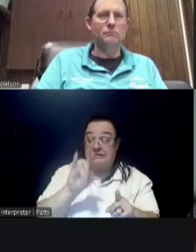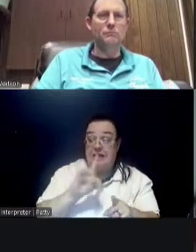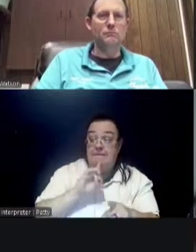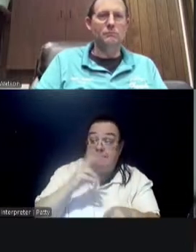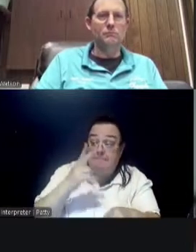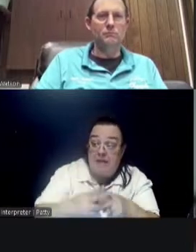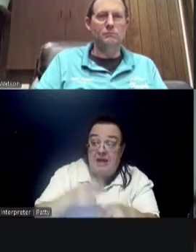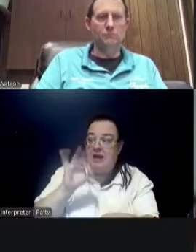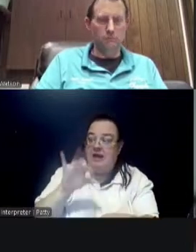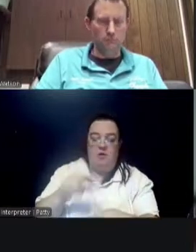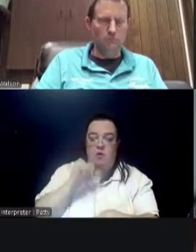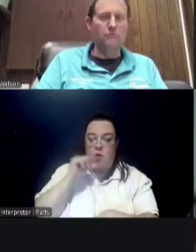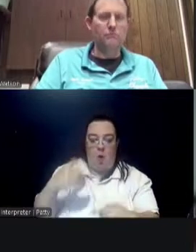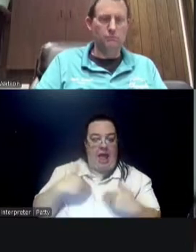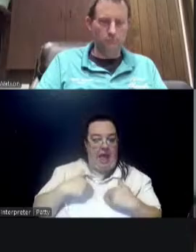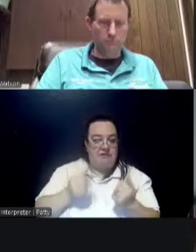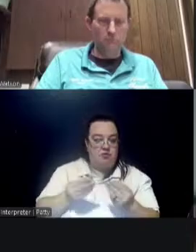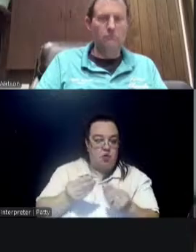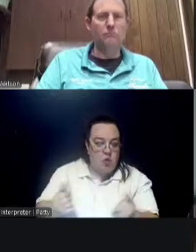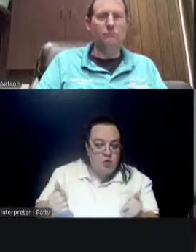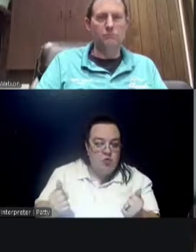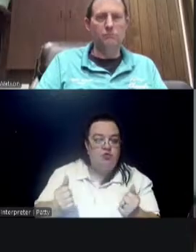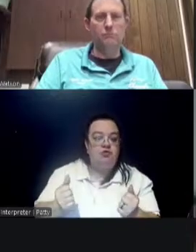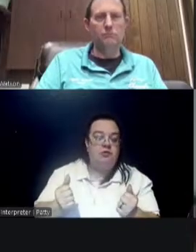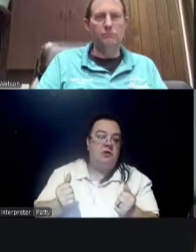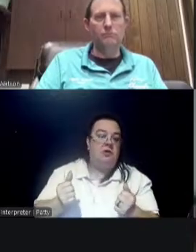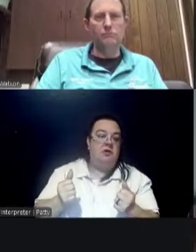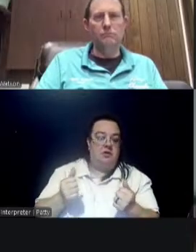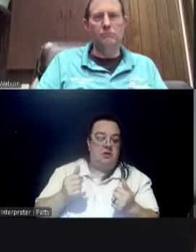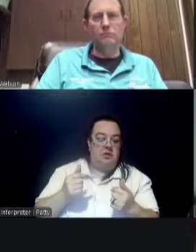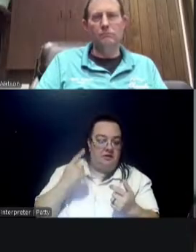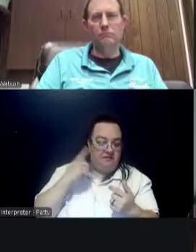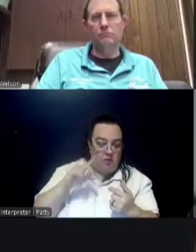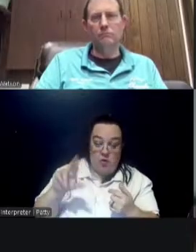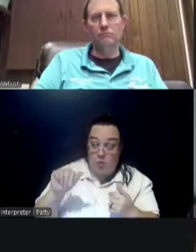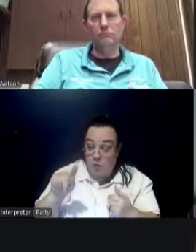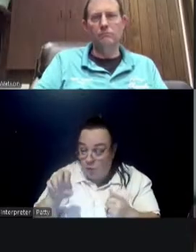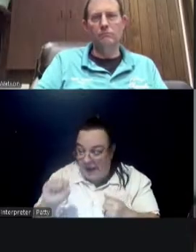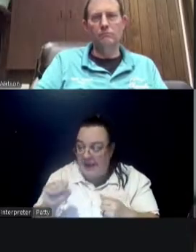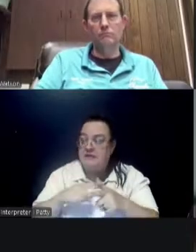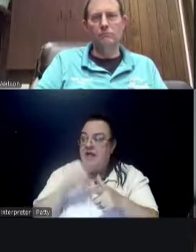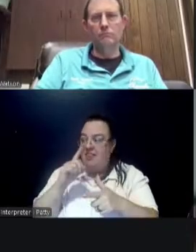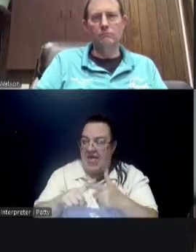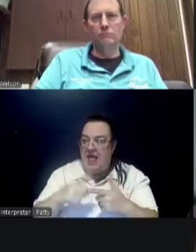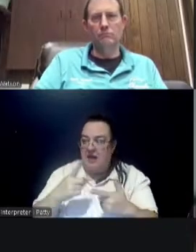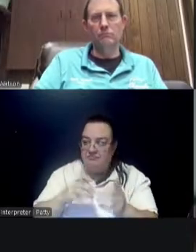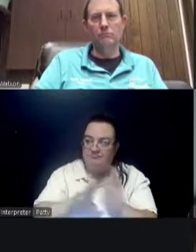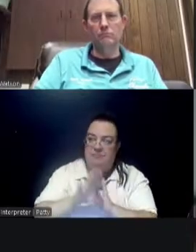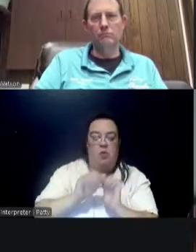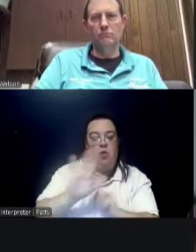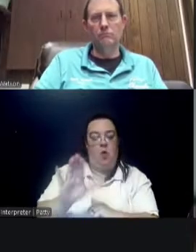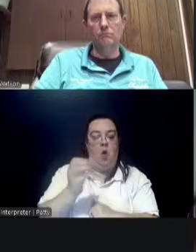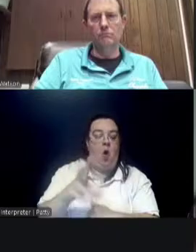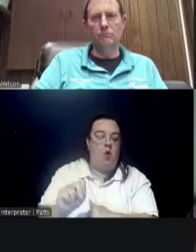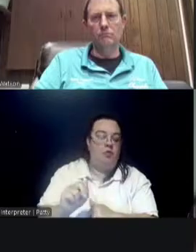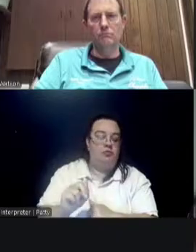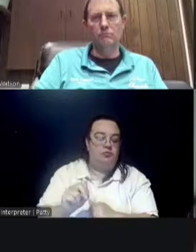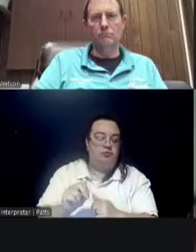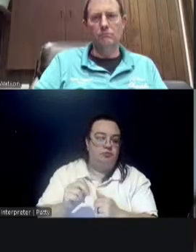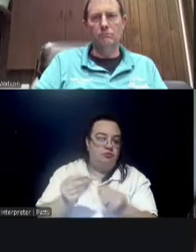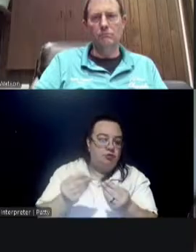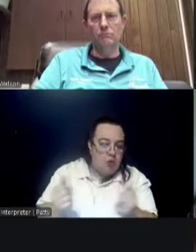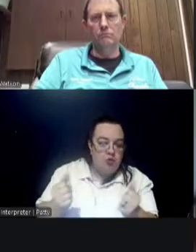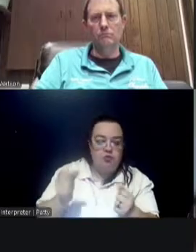want the rates to be what they are, then come up with your own solutions. So that's why I'm asking this question. So Correct, should I send